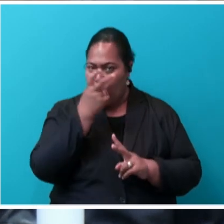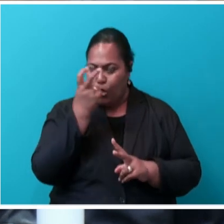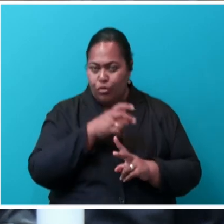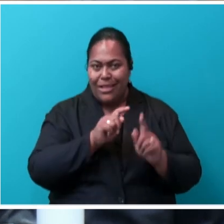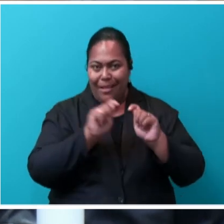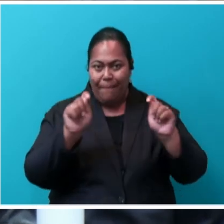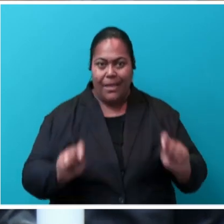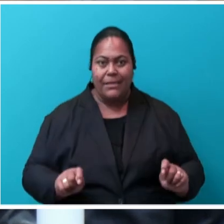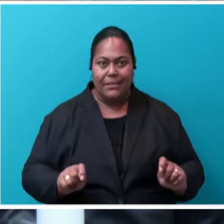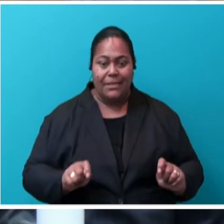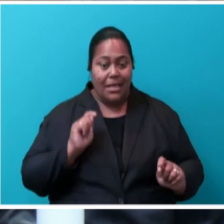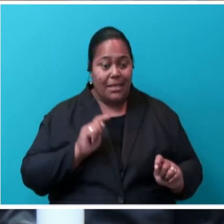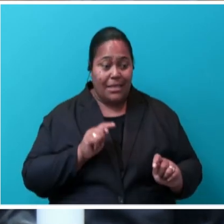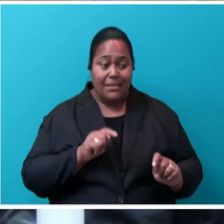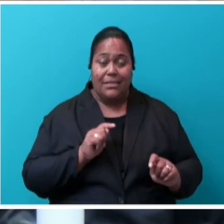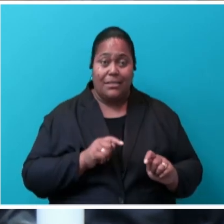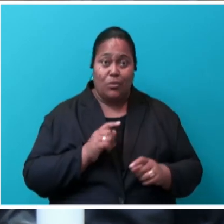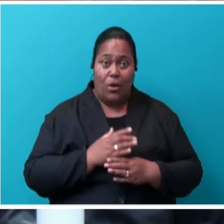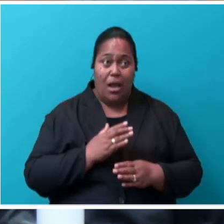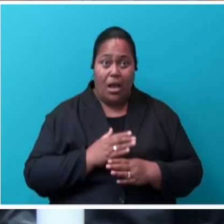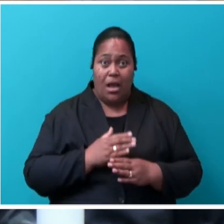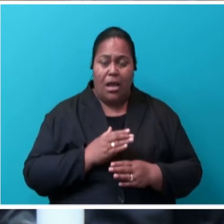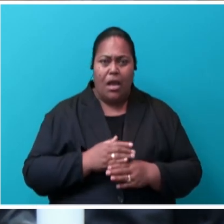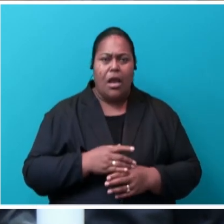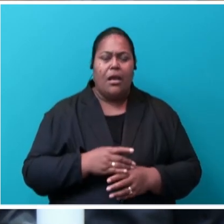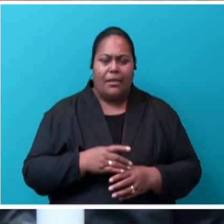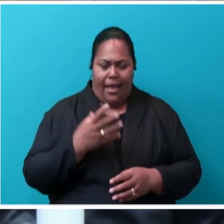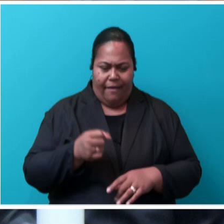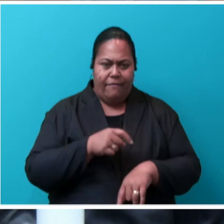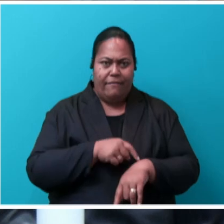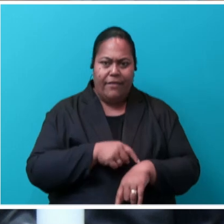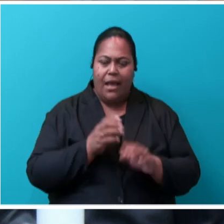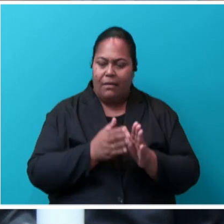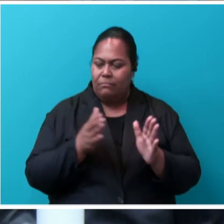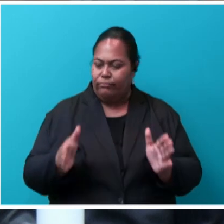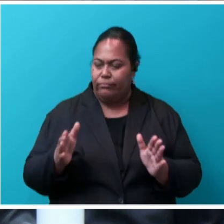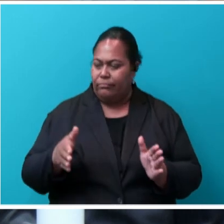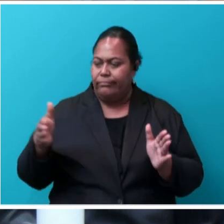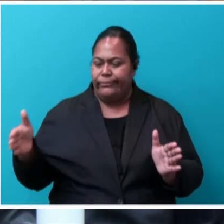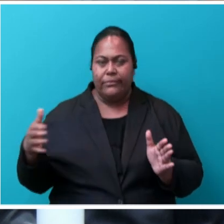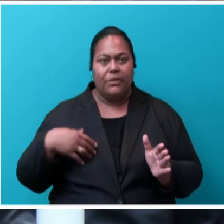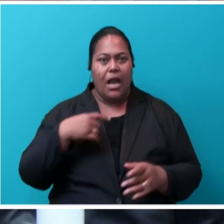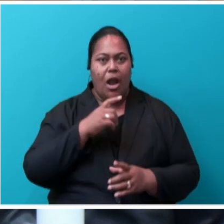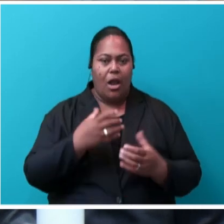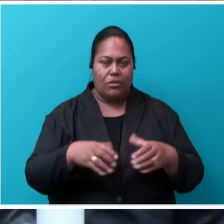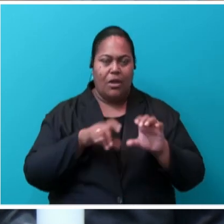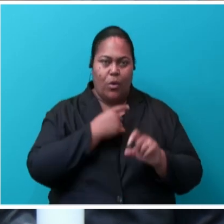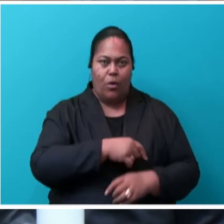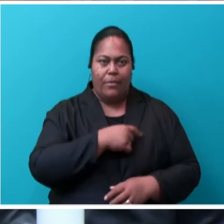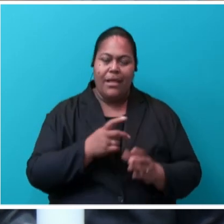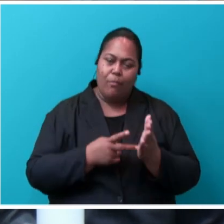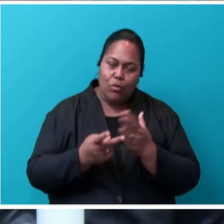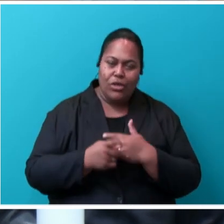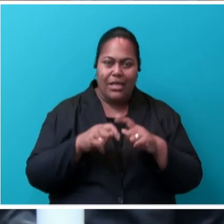specific milestone and timelines the councils commit to. The ministry also has a project team that regularly undertakes